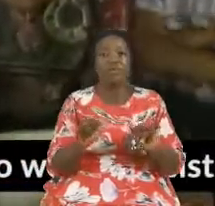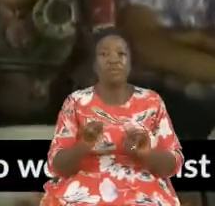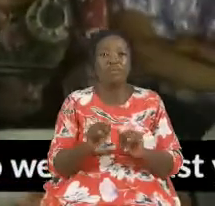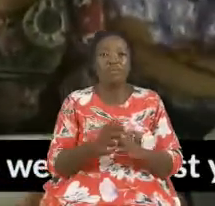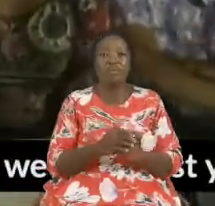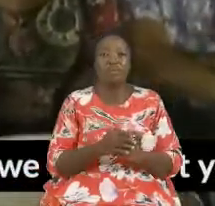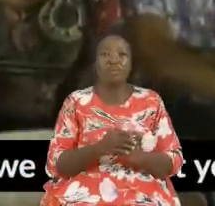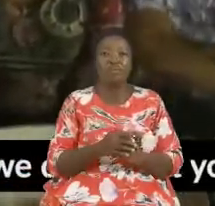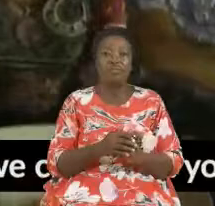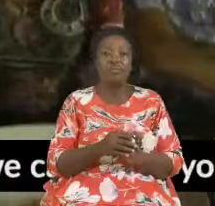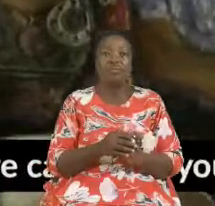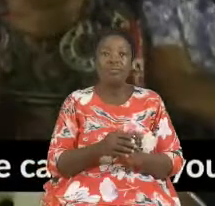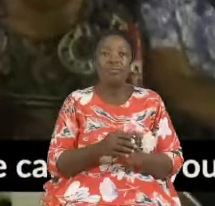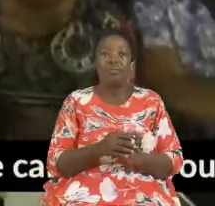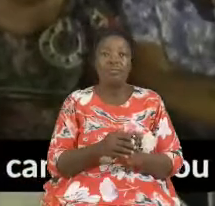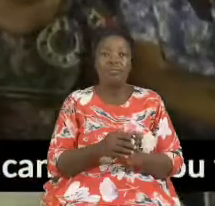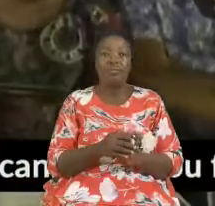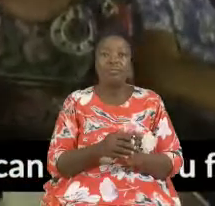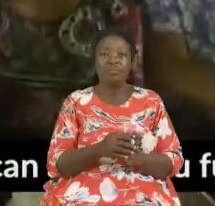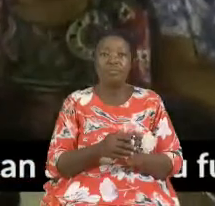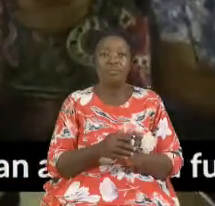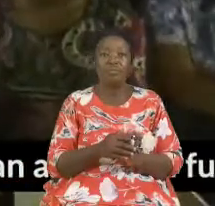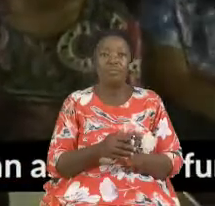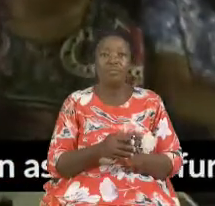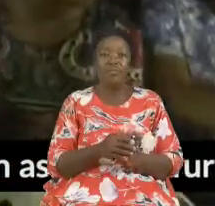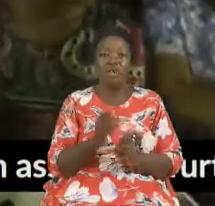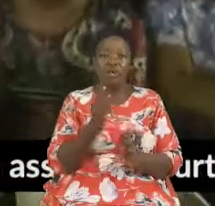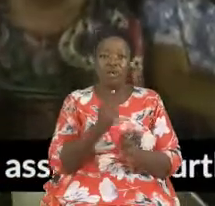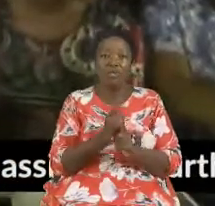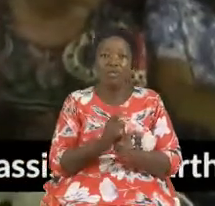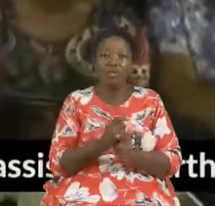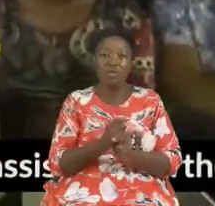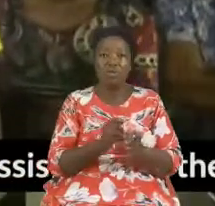Those online, you do the same thing.